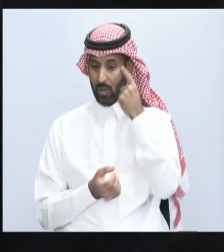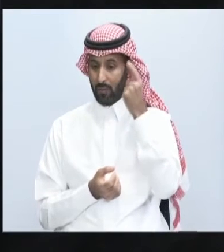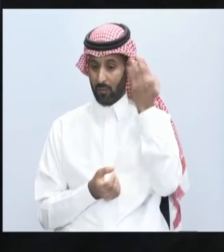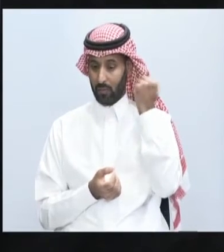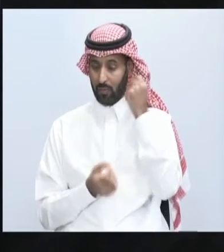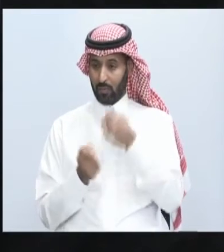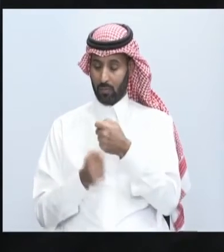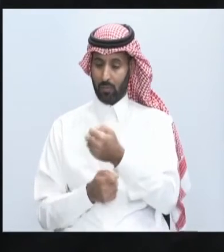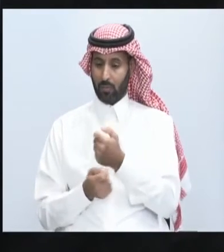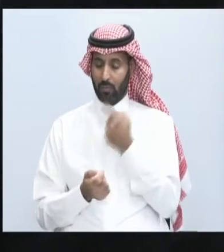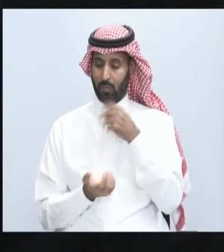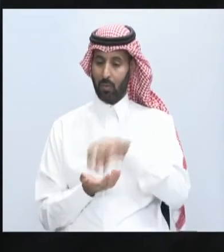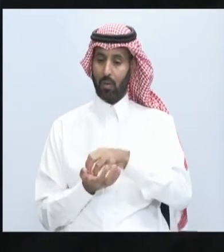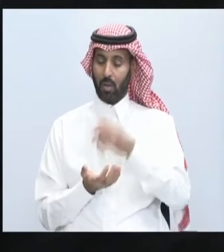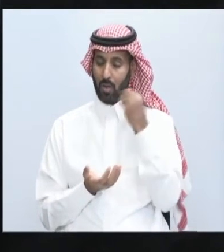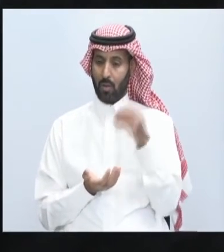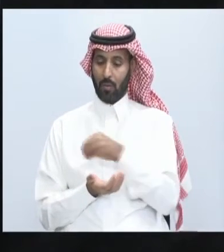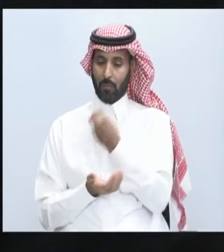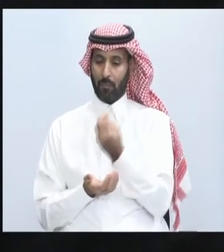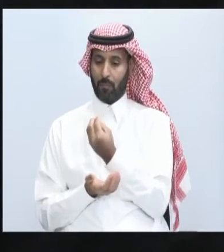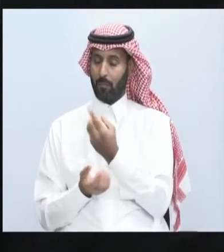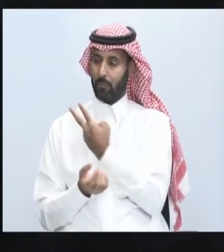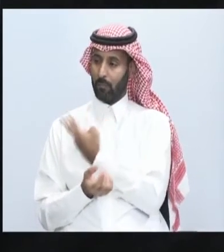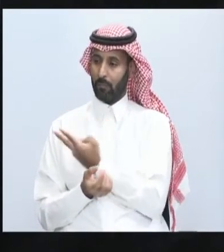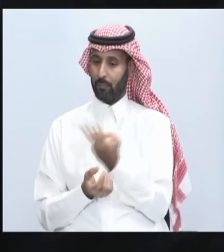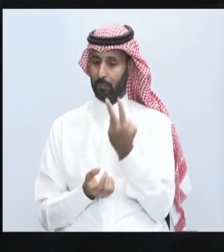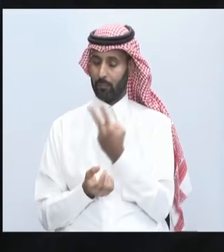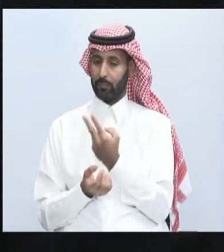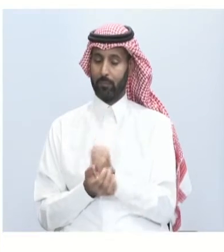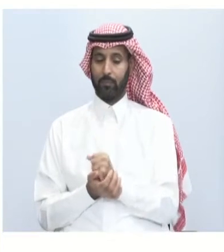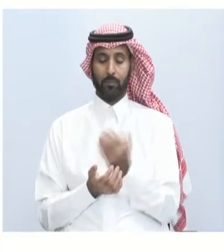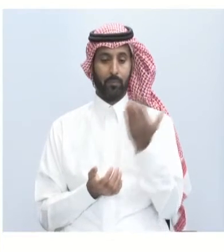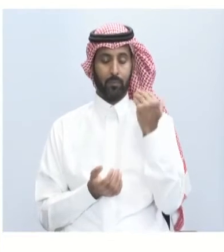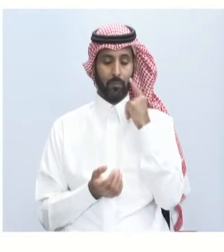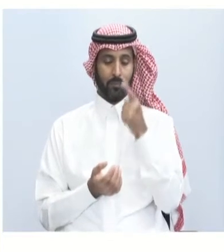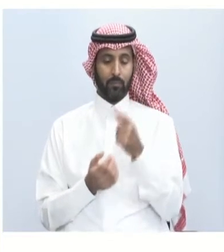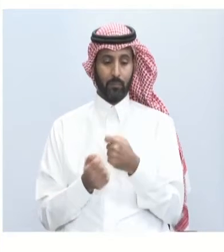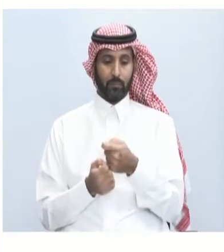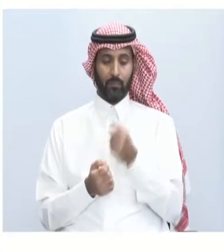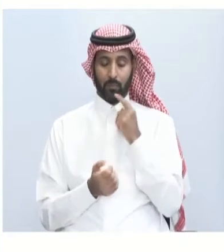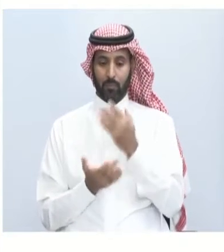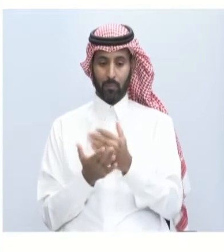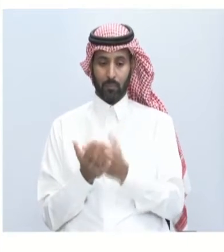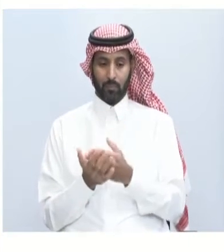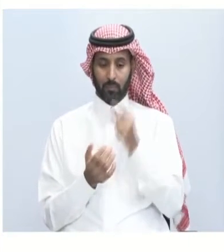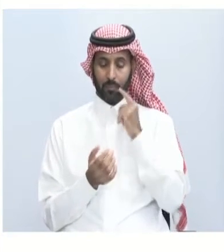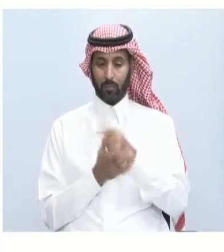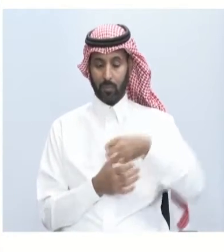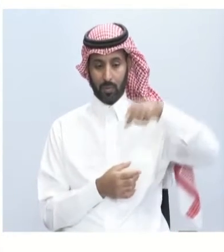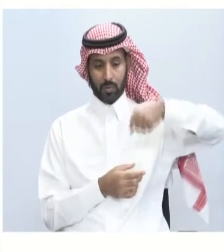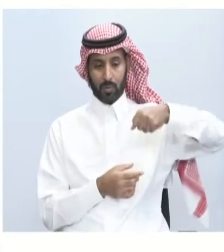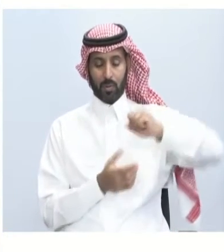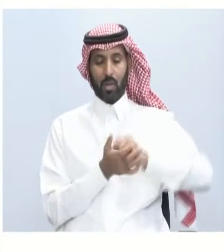can buy from a museum gift shop. So we have mentioned you can buy posters, a lamp,